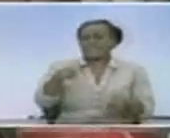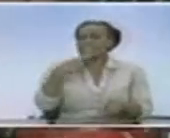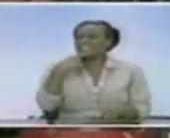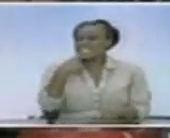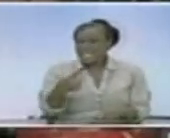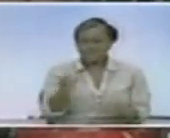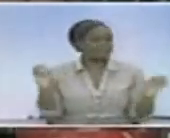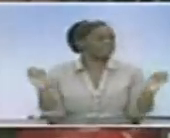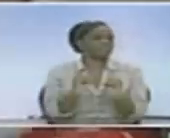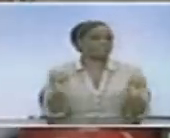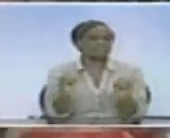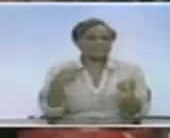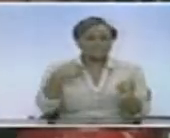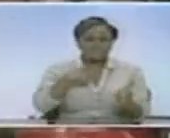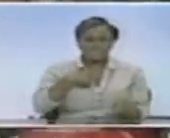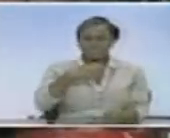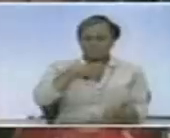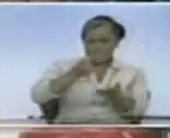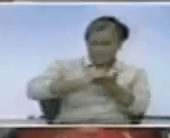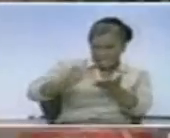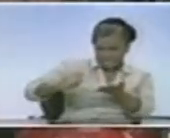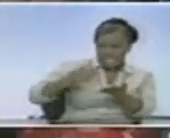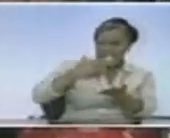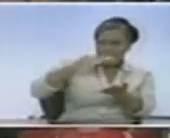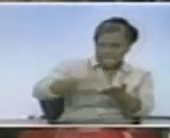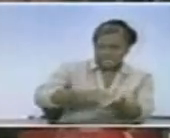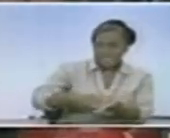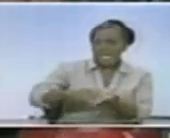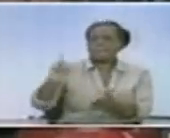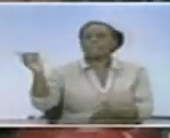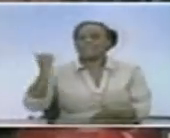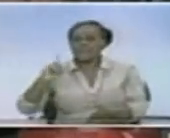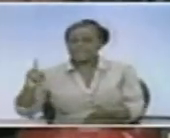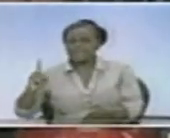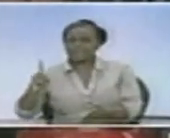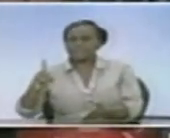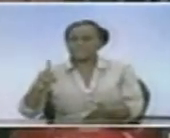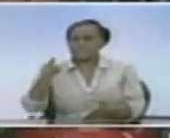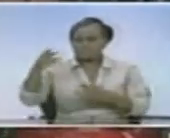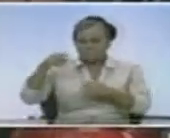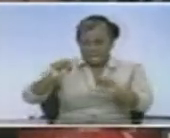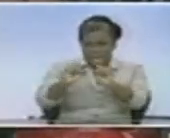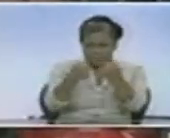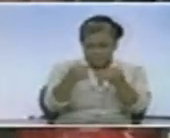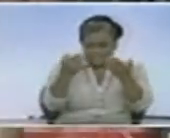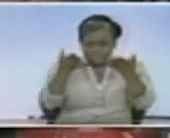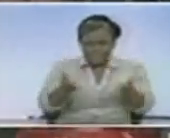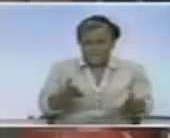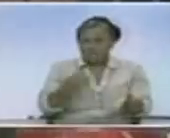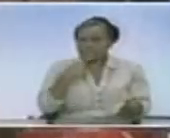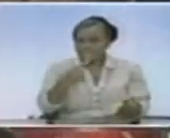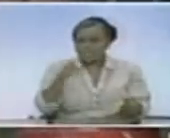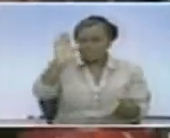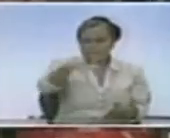that I resigned. I wrote a letter to the president that, in view of what is being alleged in